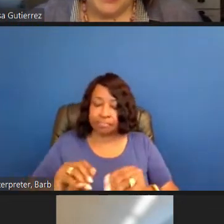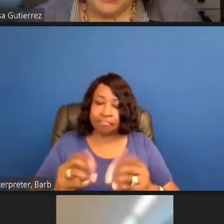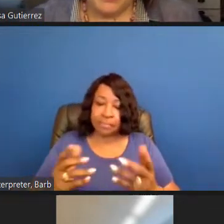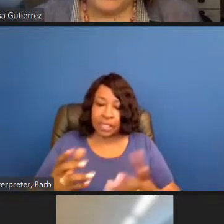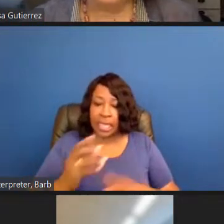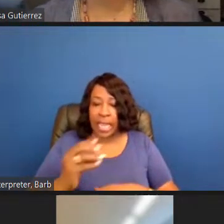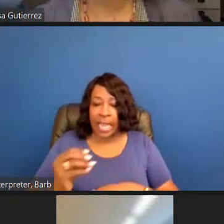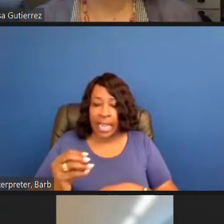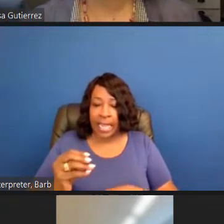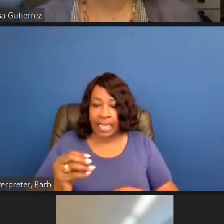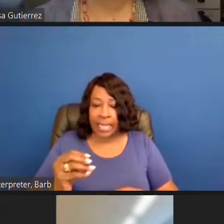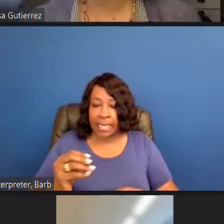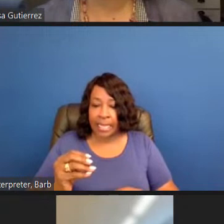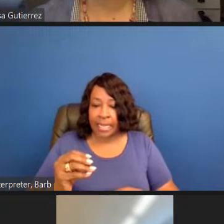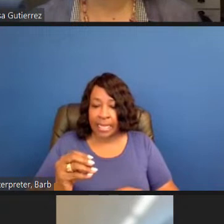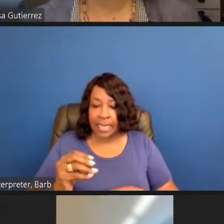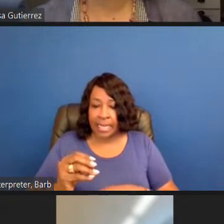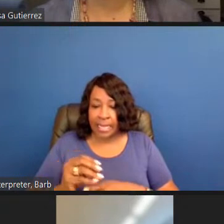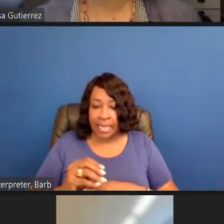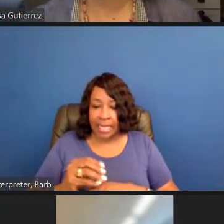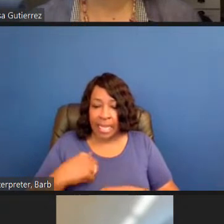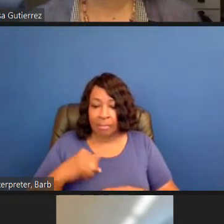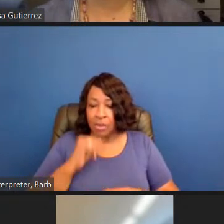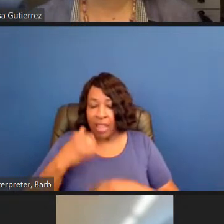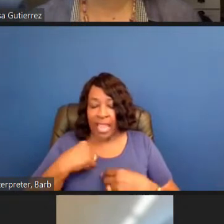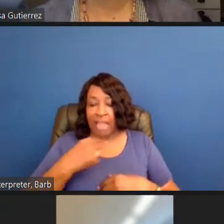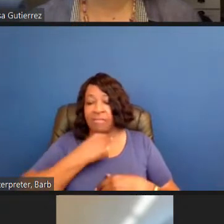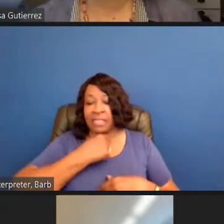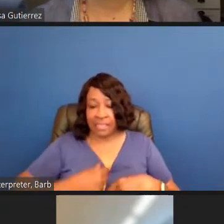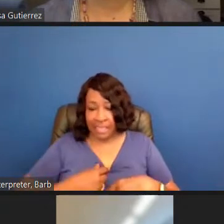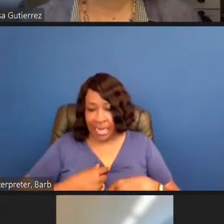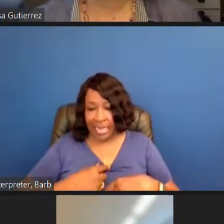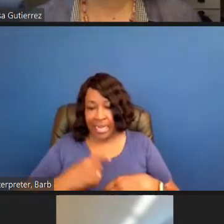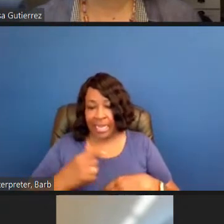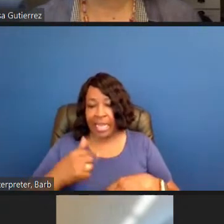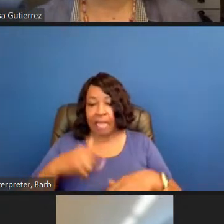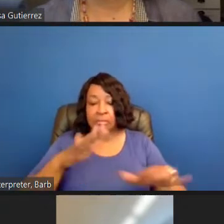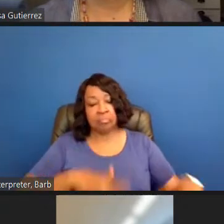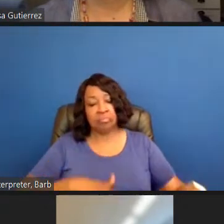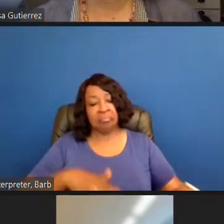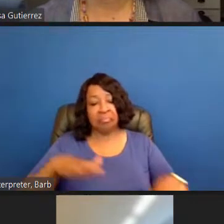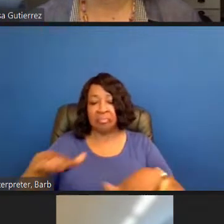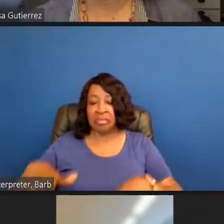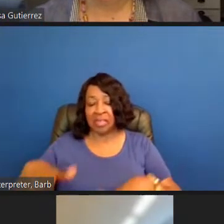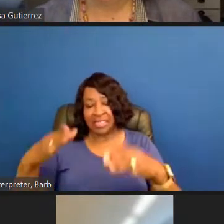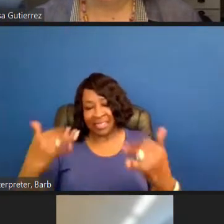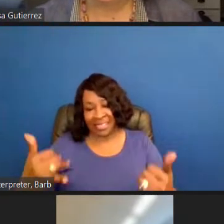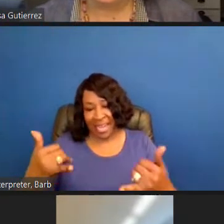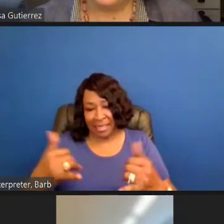not wearing a tie. I'm not looking very lawyerly today.